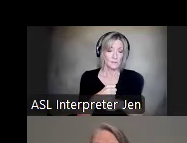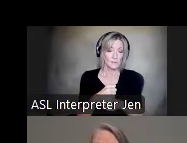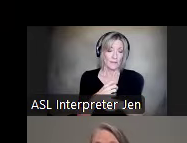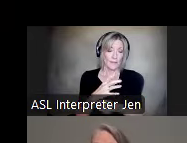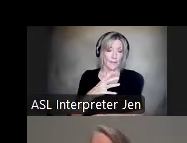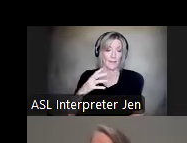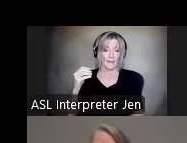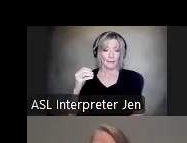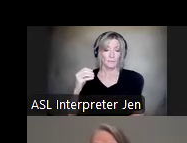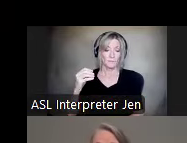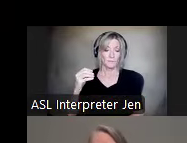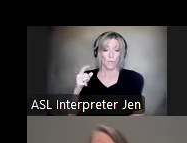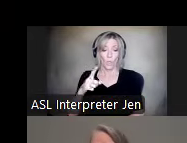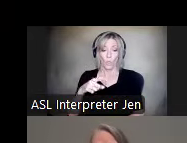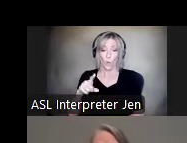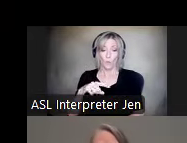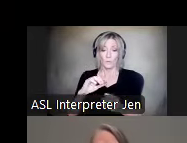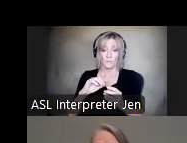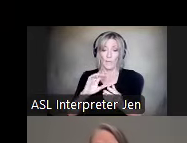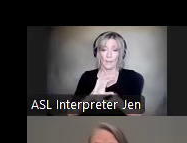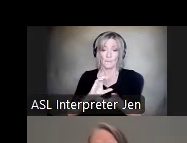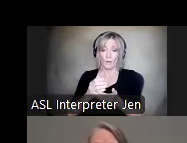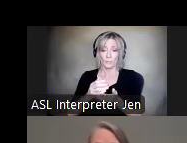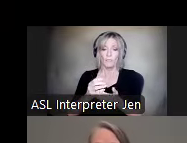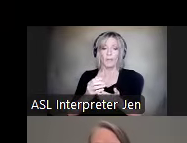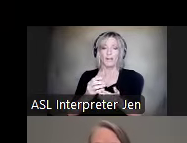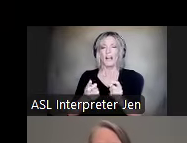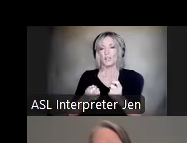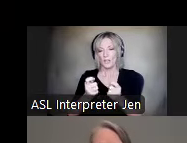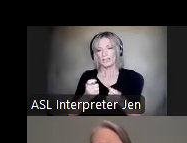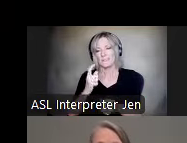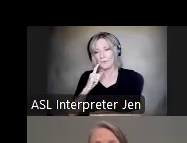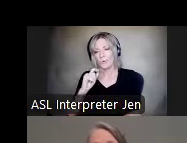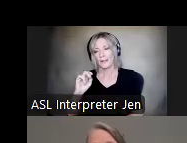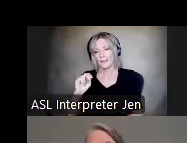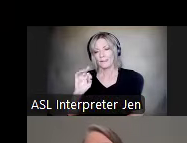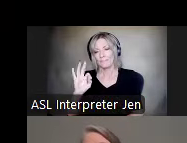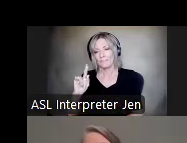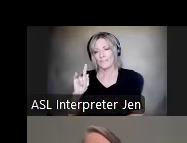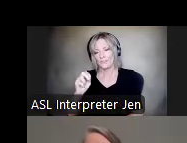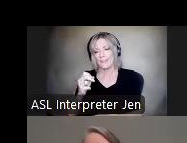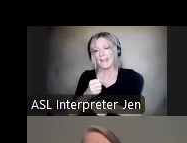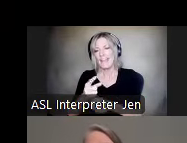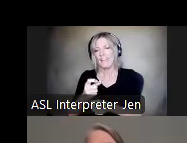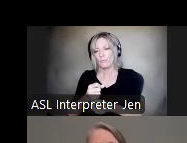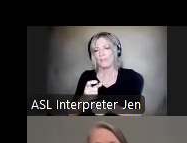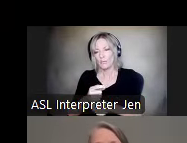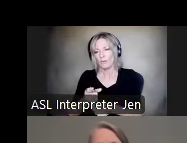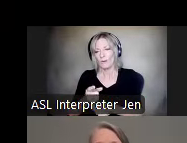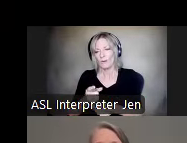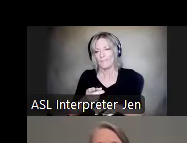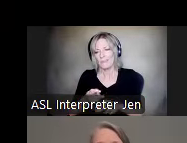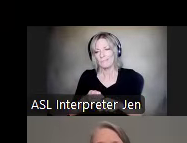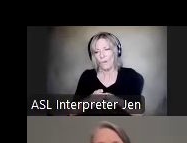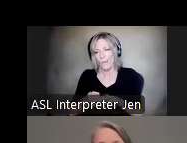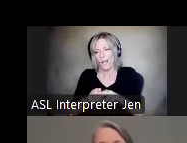and these amounts are again adjusted for inflation annually. So these amounts go up.